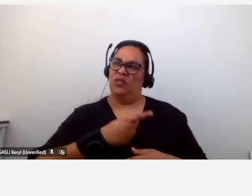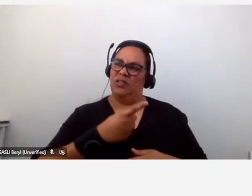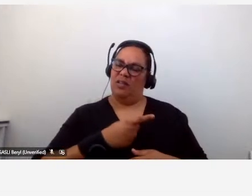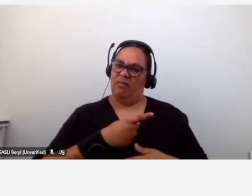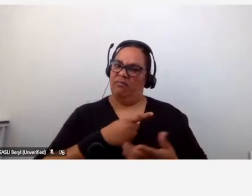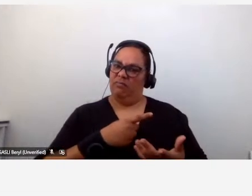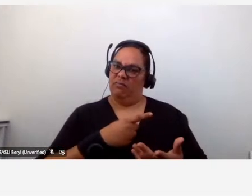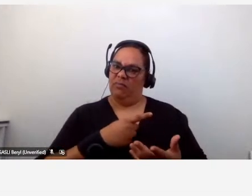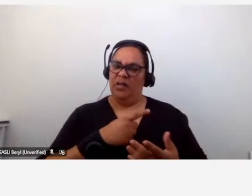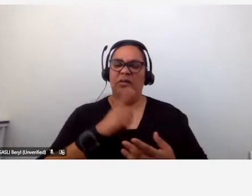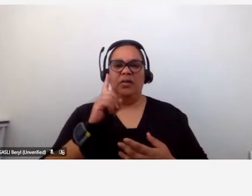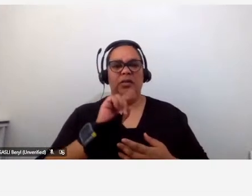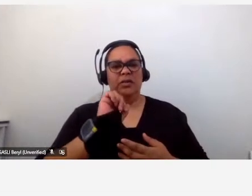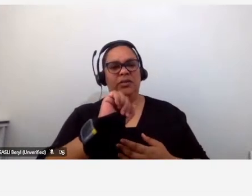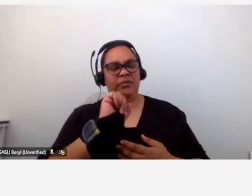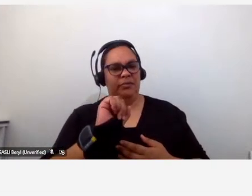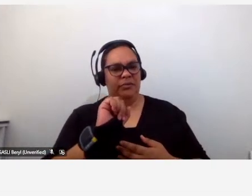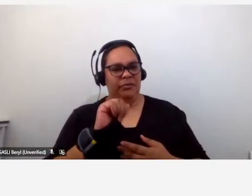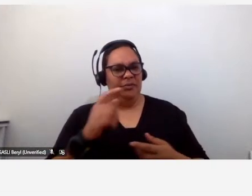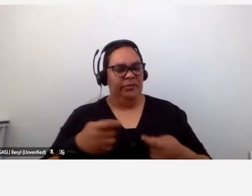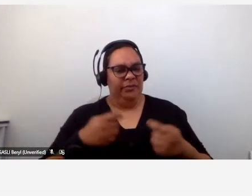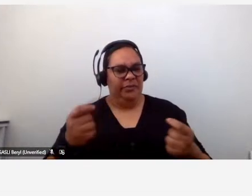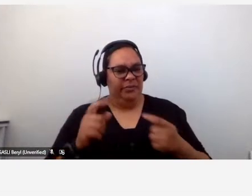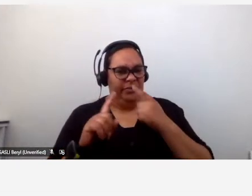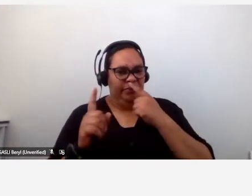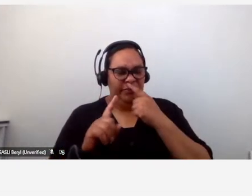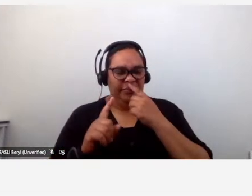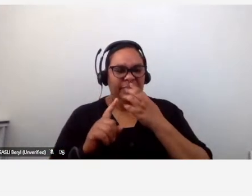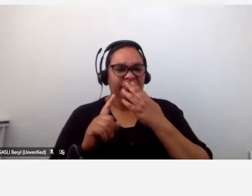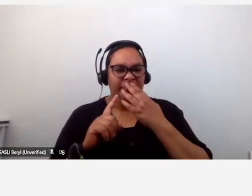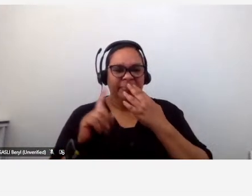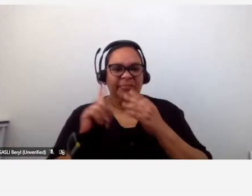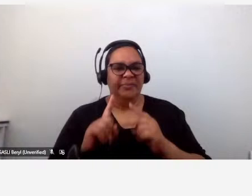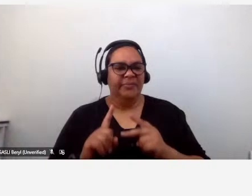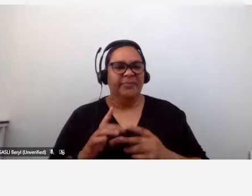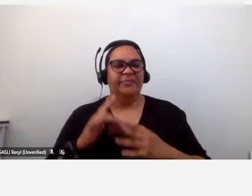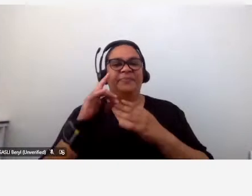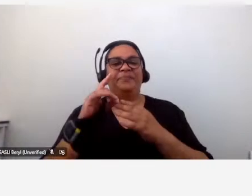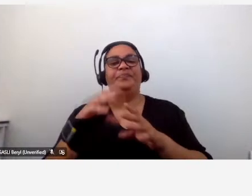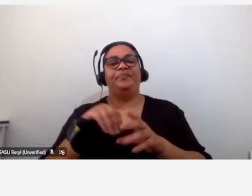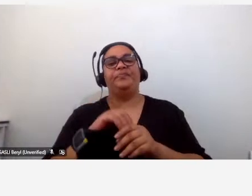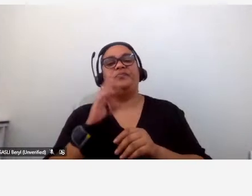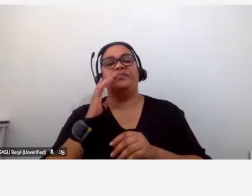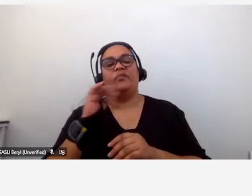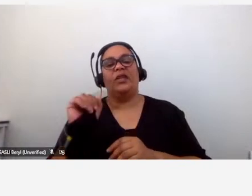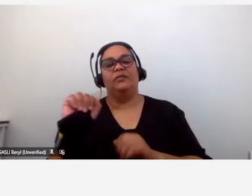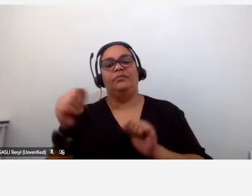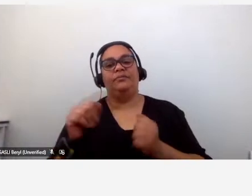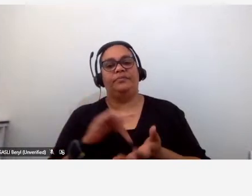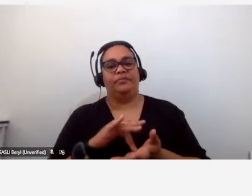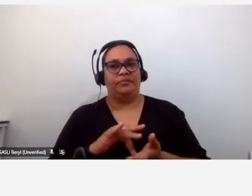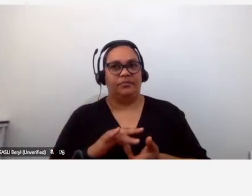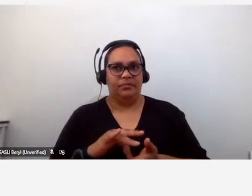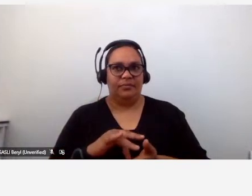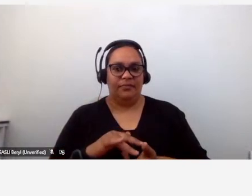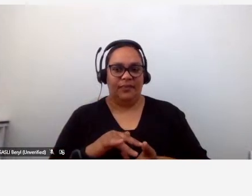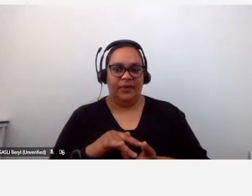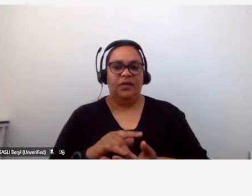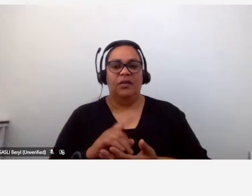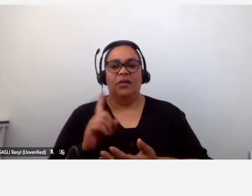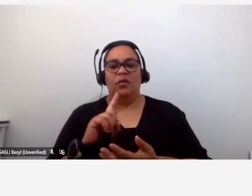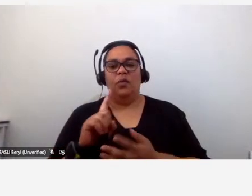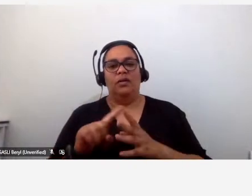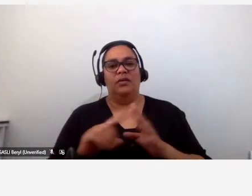to what was this under expenditure, and especially when it comes to filling of positions, what